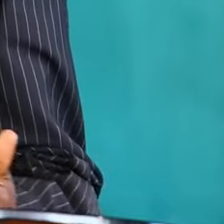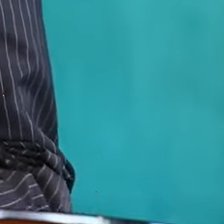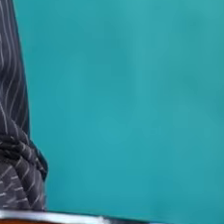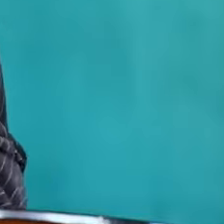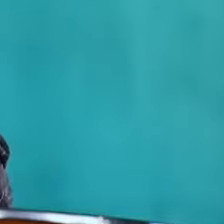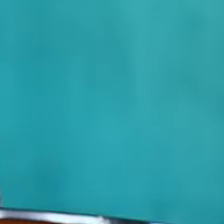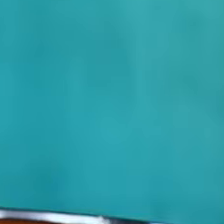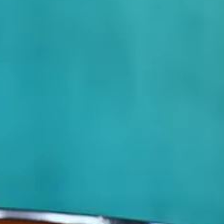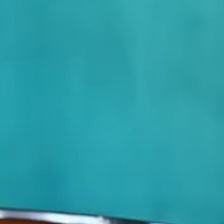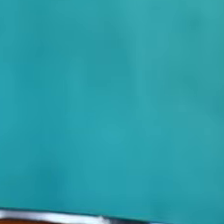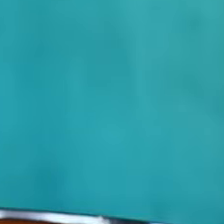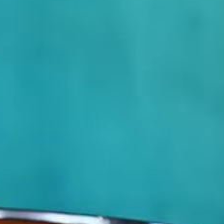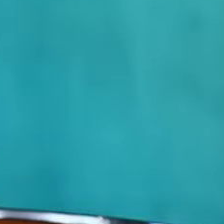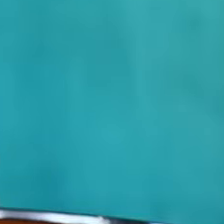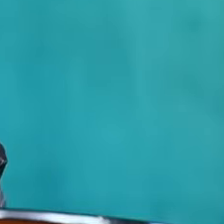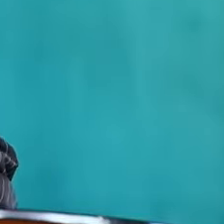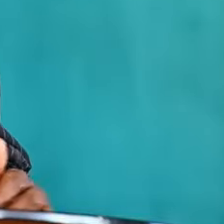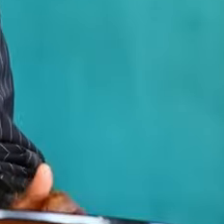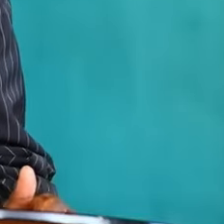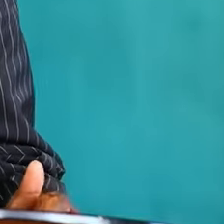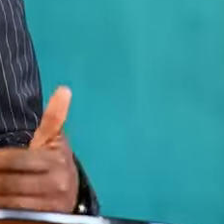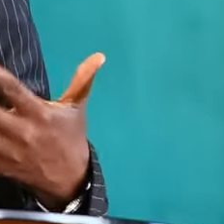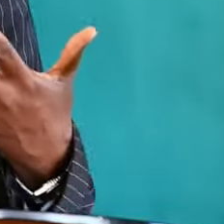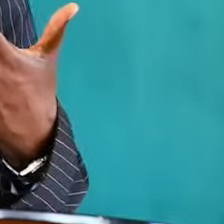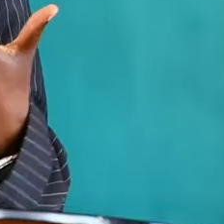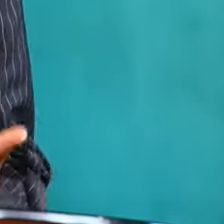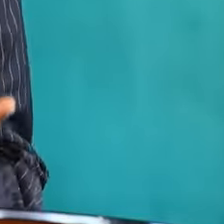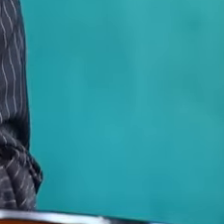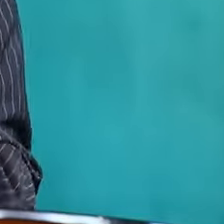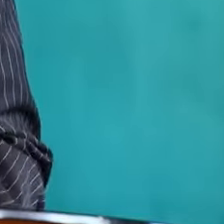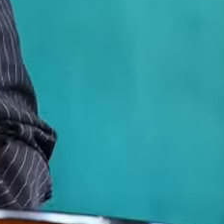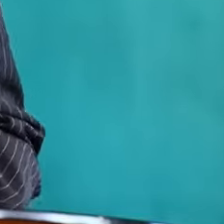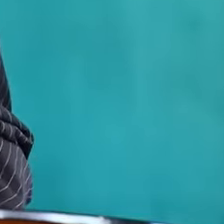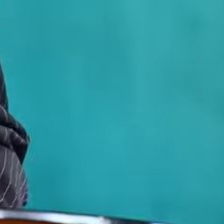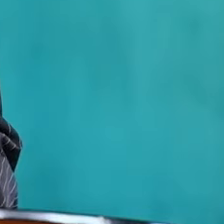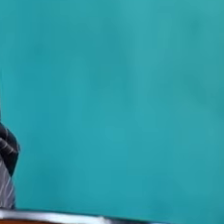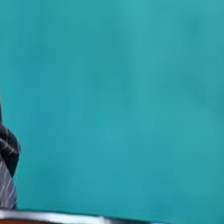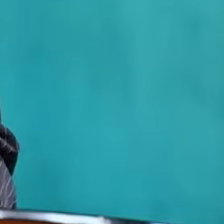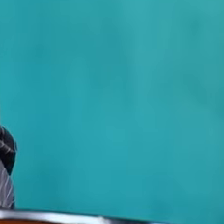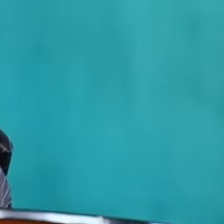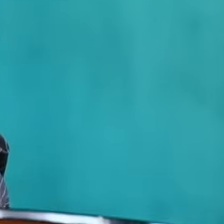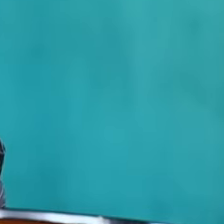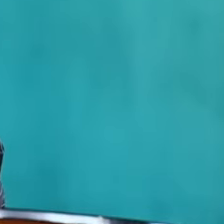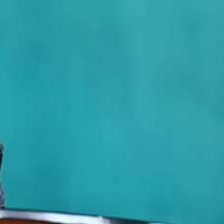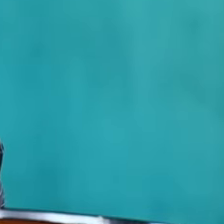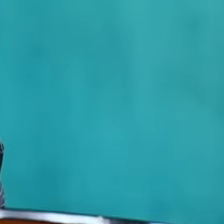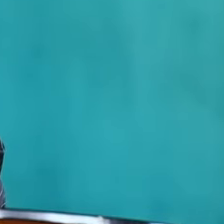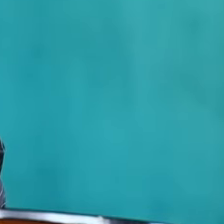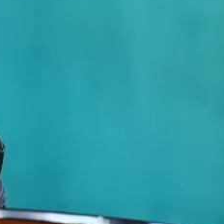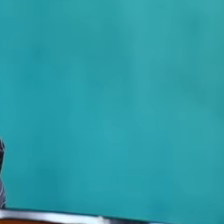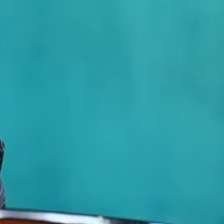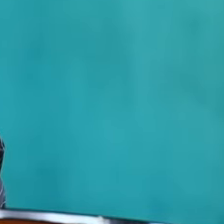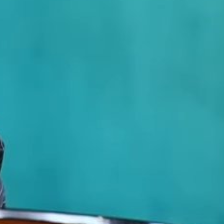It was the gratitude for the forgiveness that Jesus Christ graciously granted unto her.